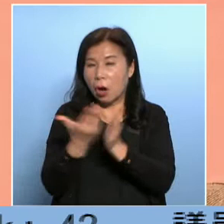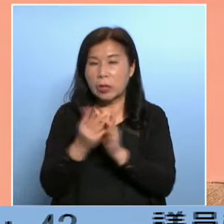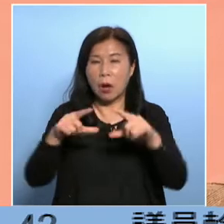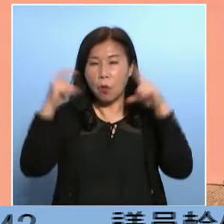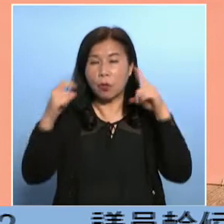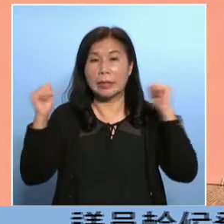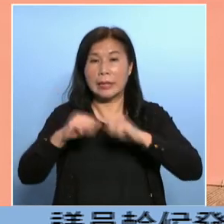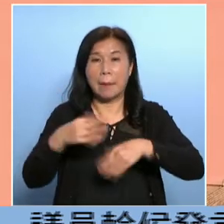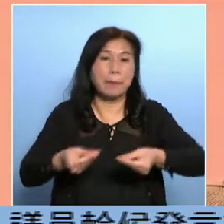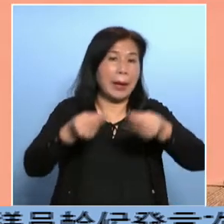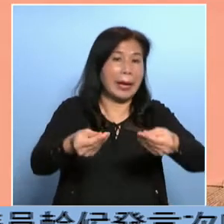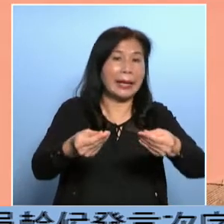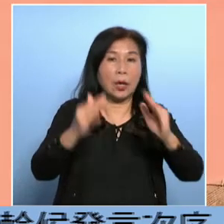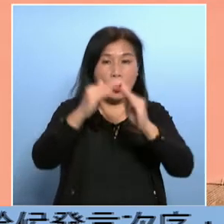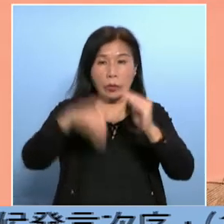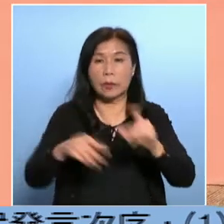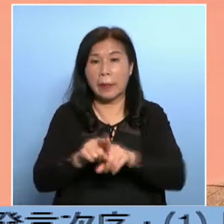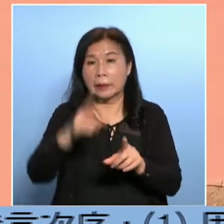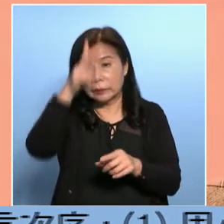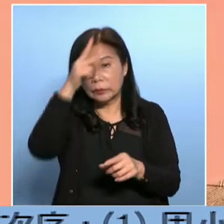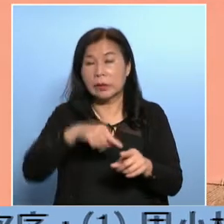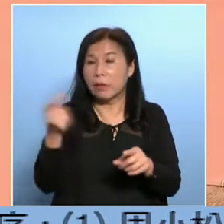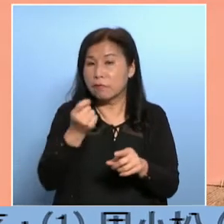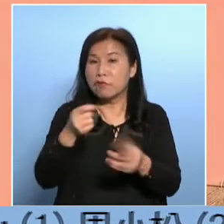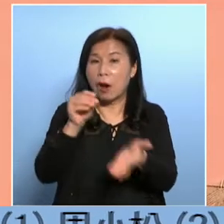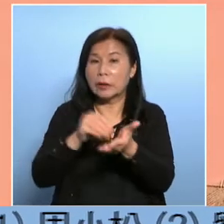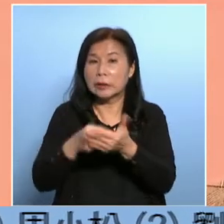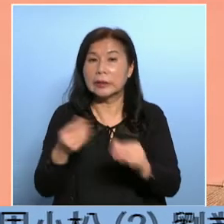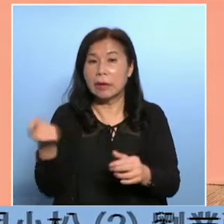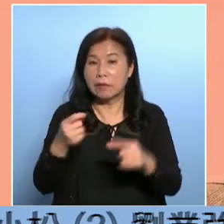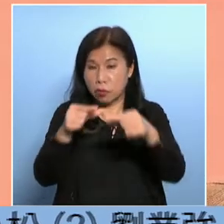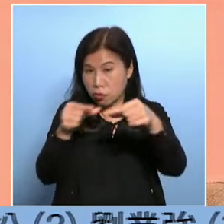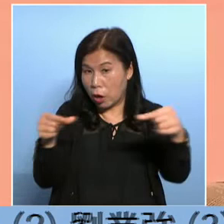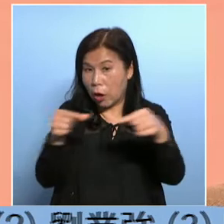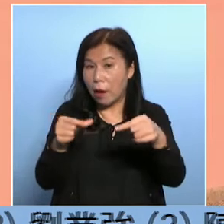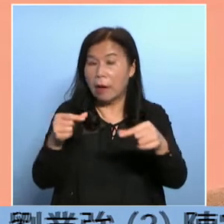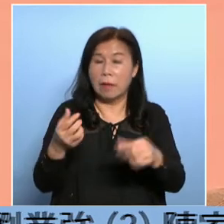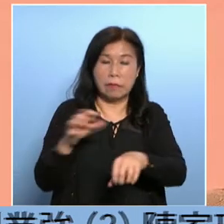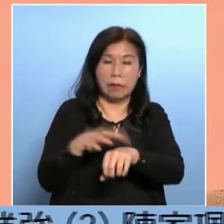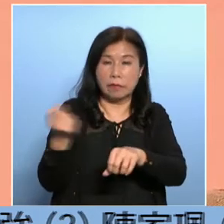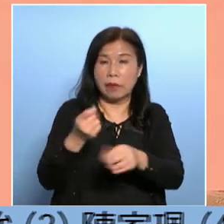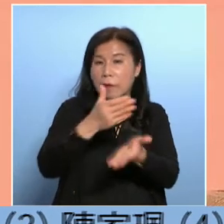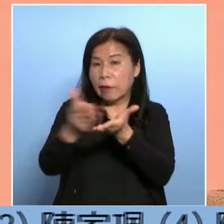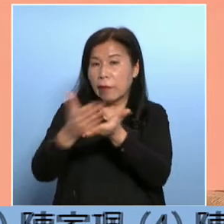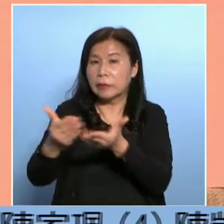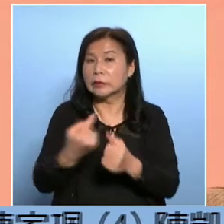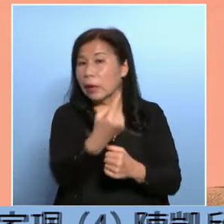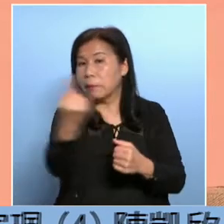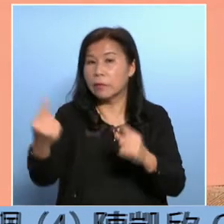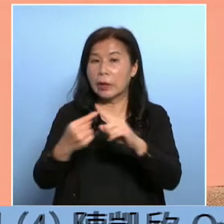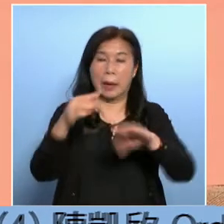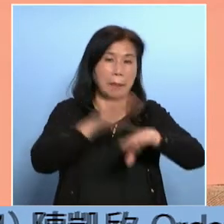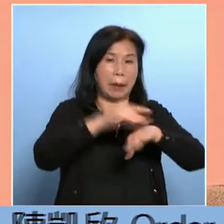the supplies to the families in need. And we hope that the government can quickly distribute the RET packs